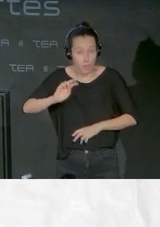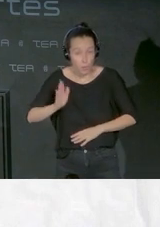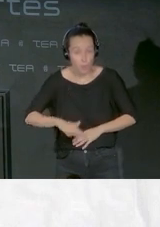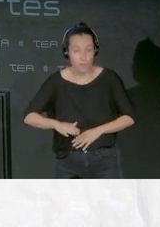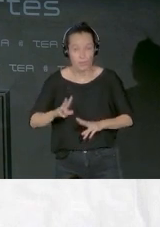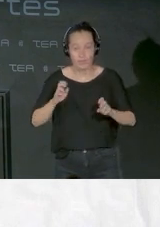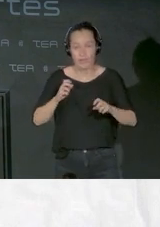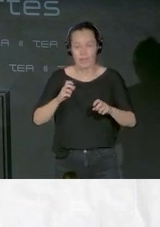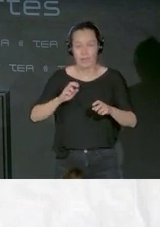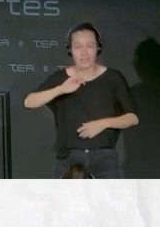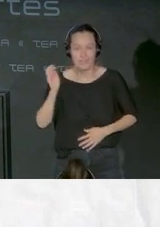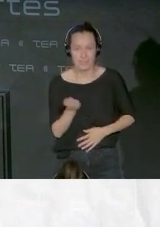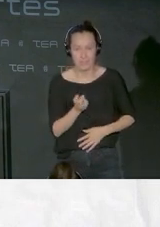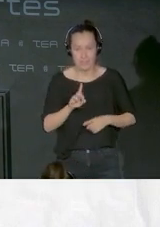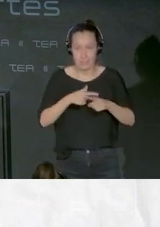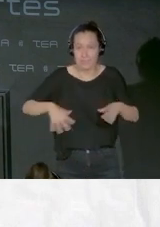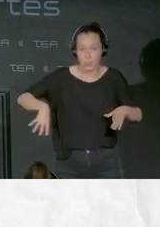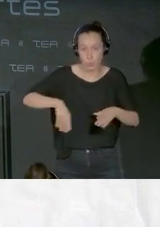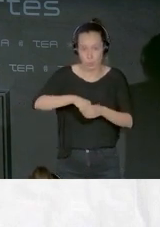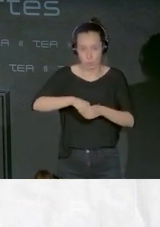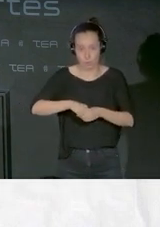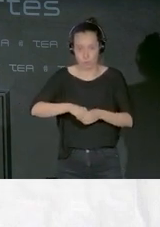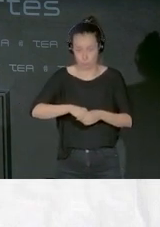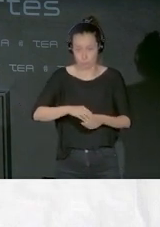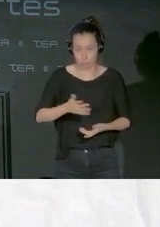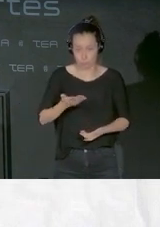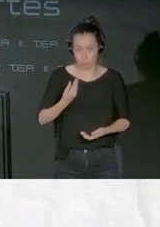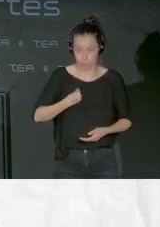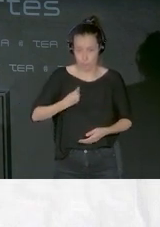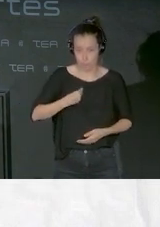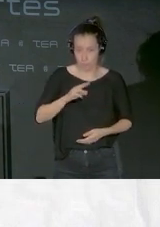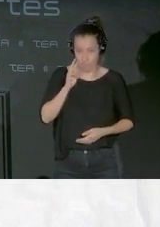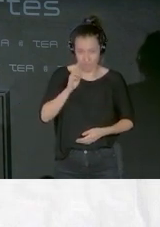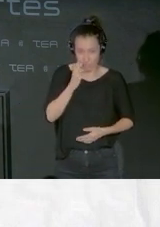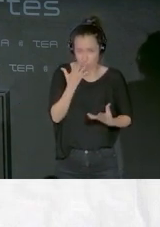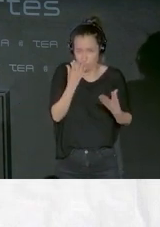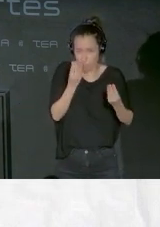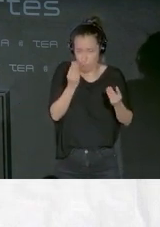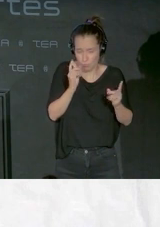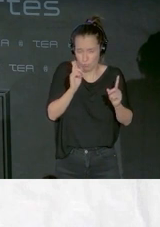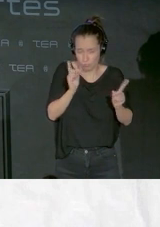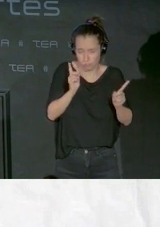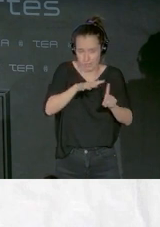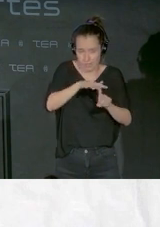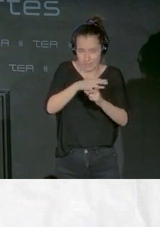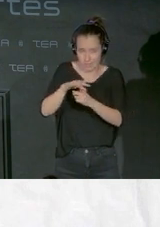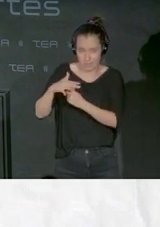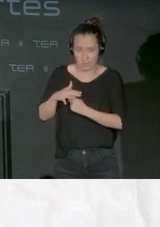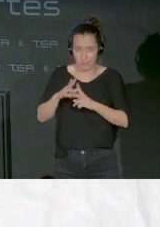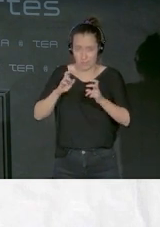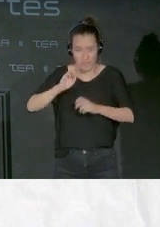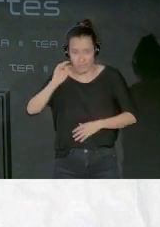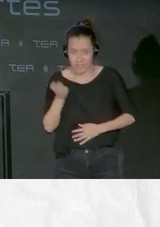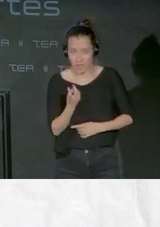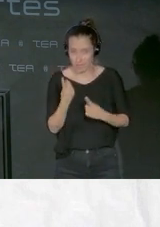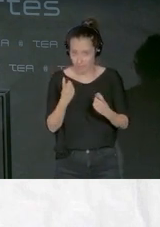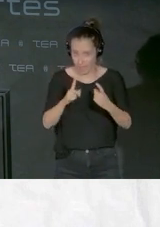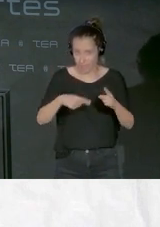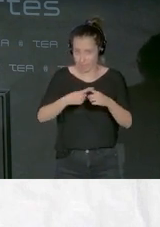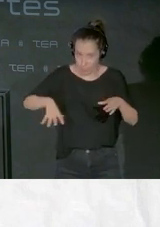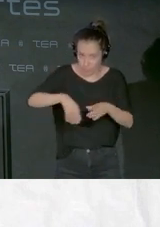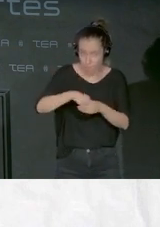was a lot of high-profile cases in terms of lack of diversity, lack of inclusion. Those cases are still